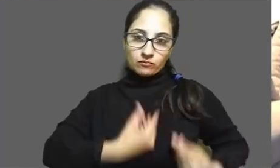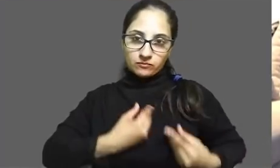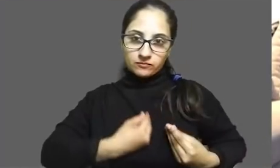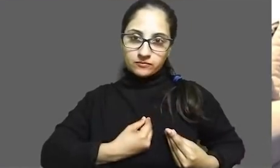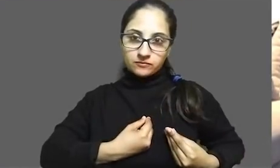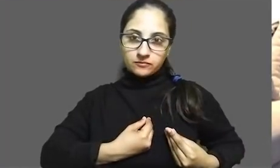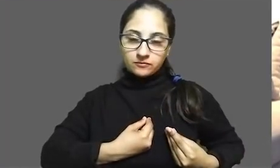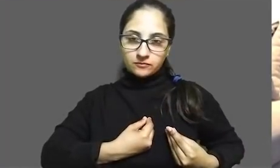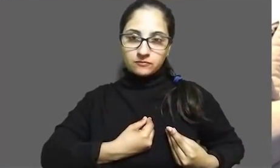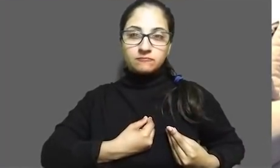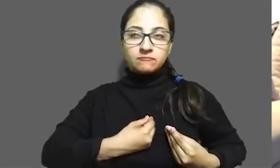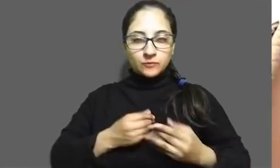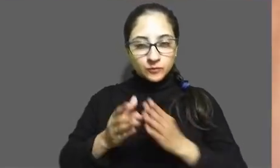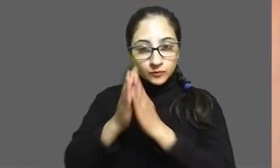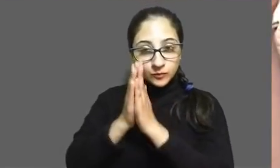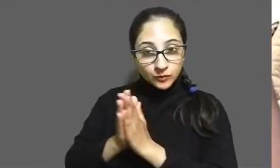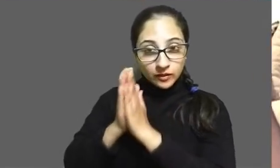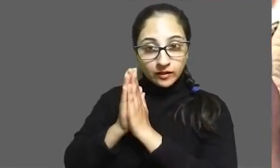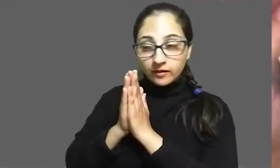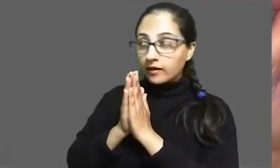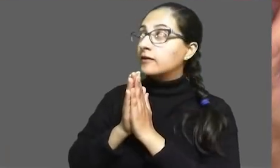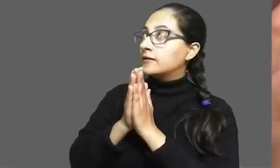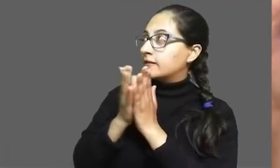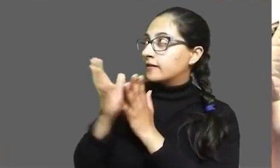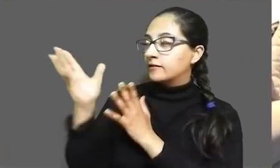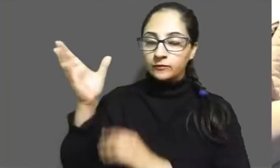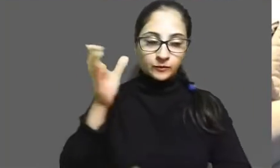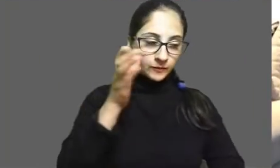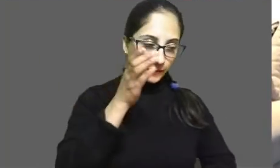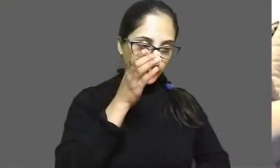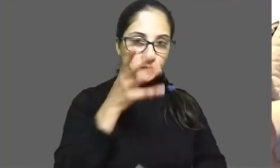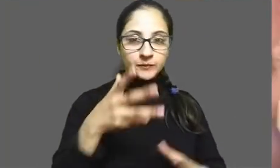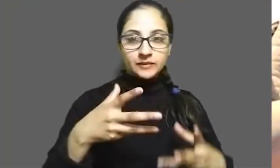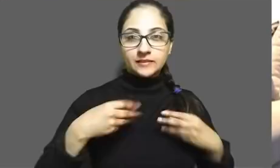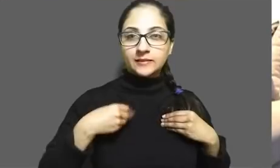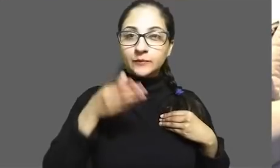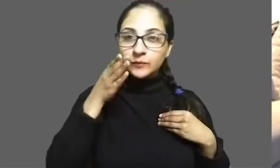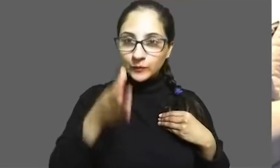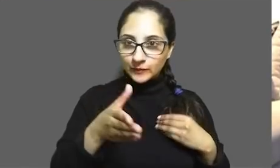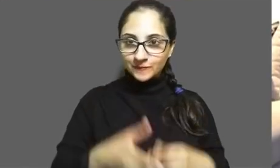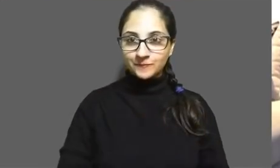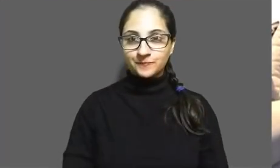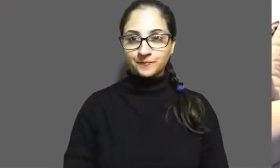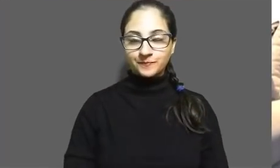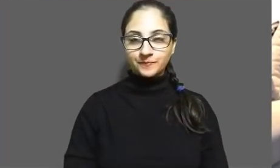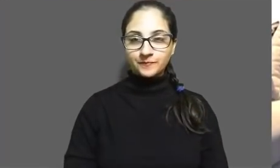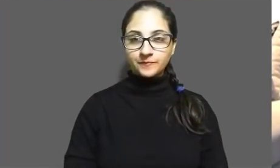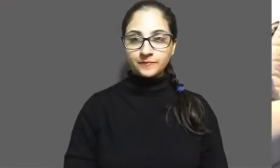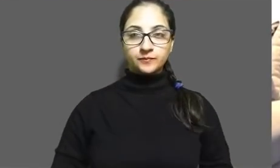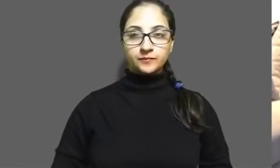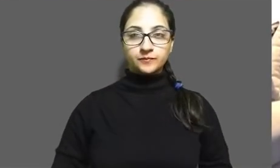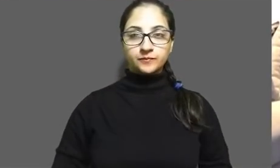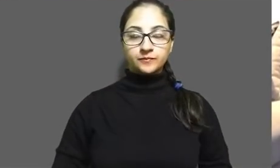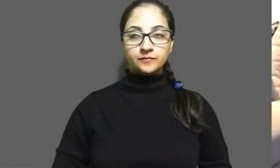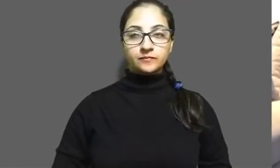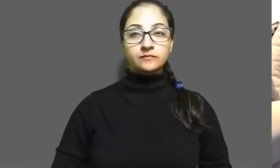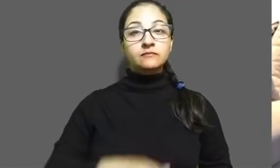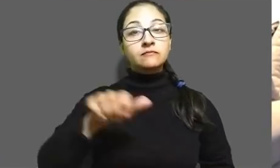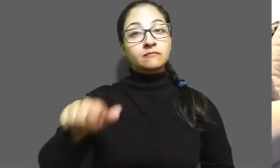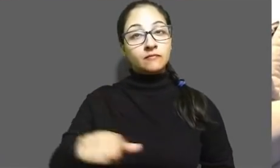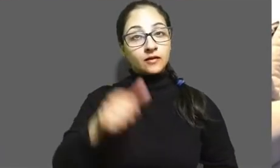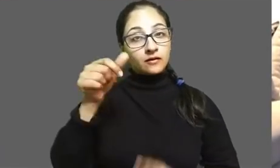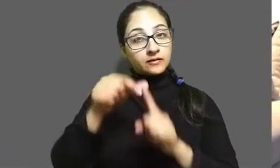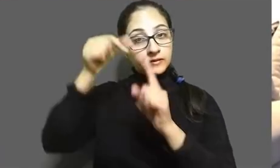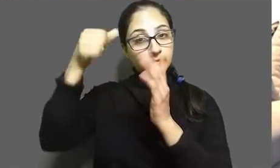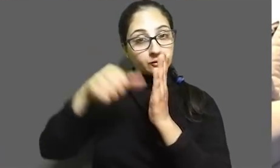must focus on Allah's infinite mercy and compassion, and submit our prayers with conviction